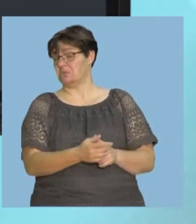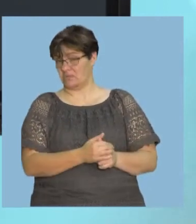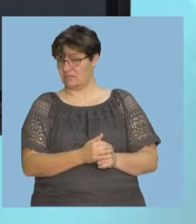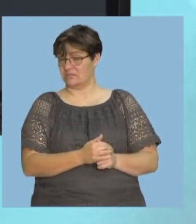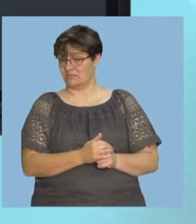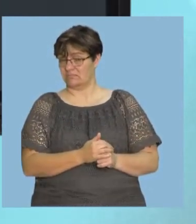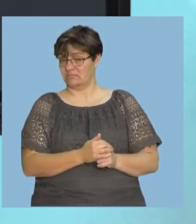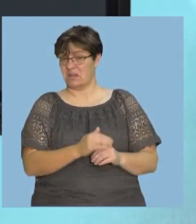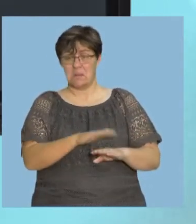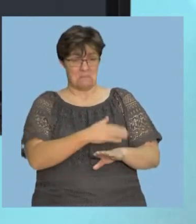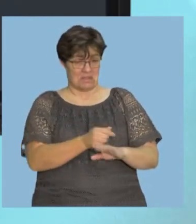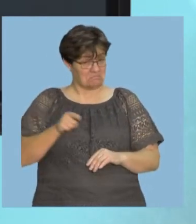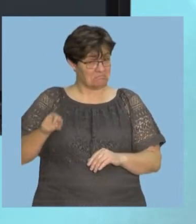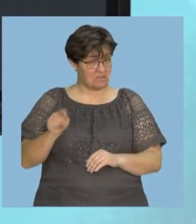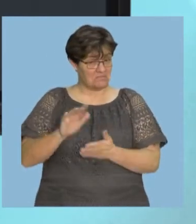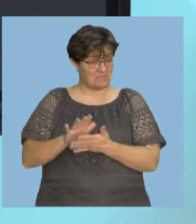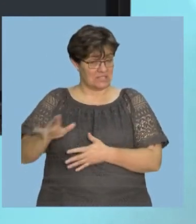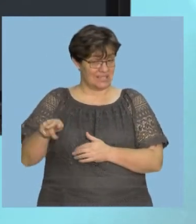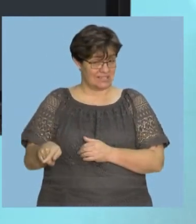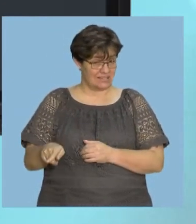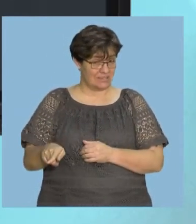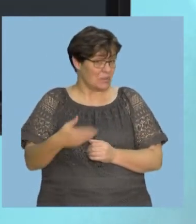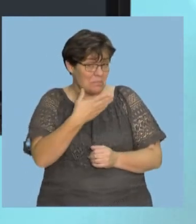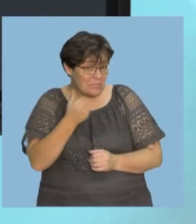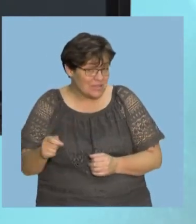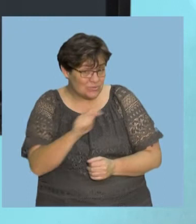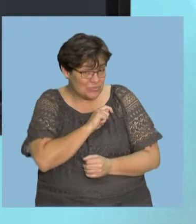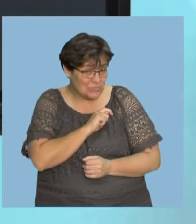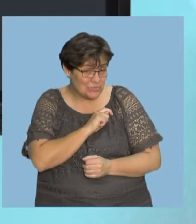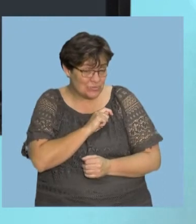lucrative based on 15. But is that the best?